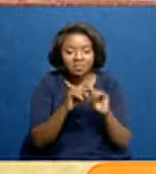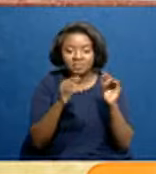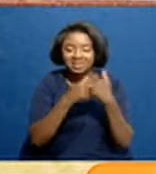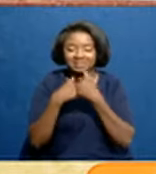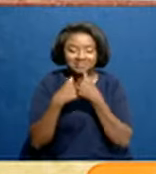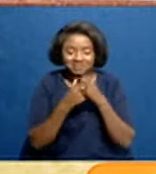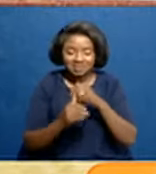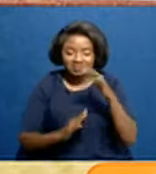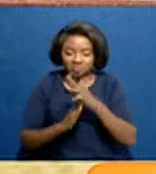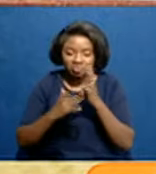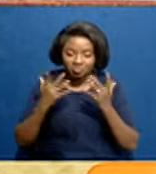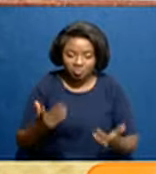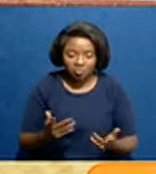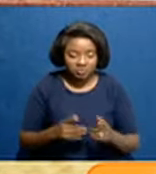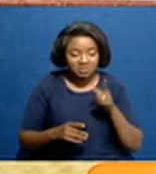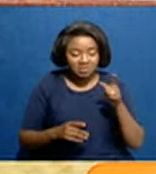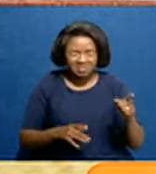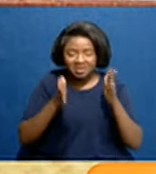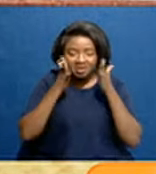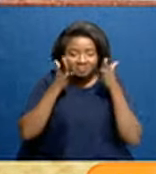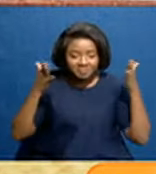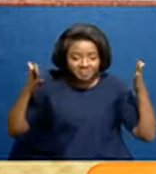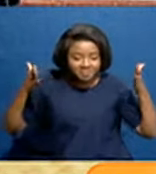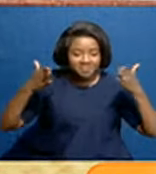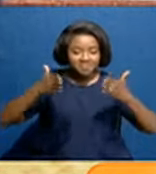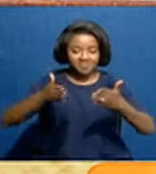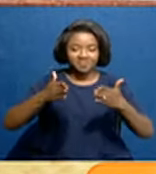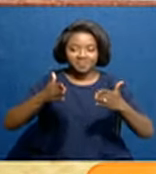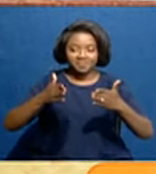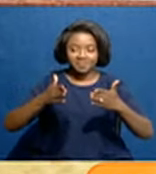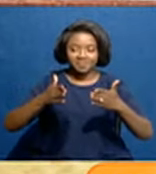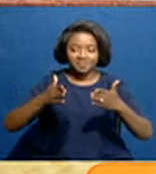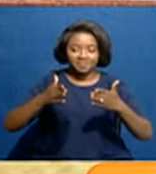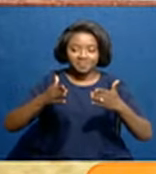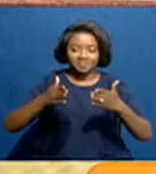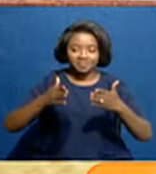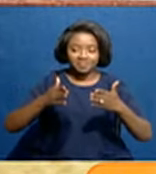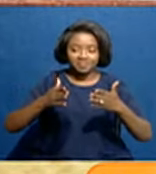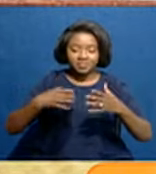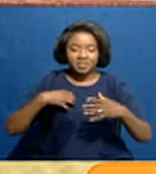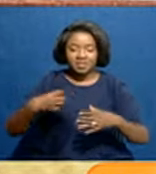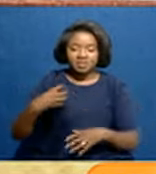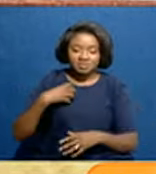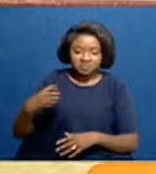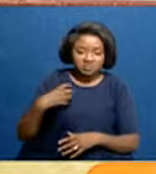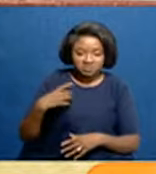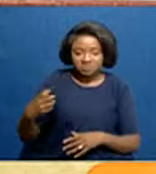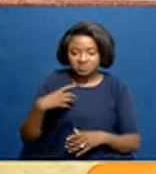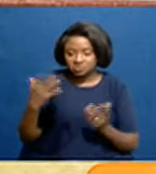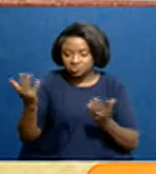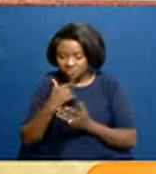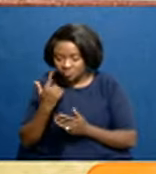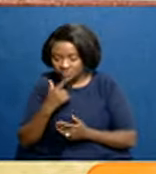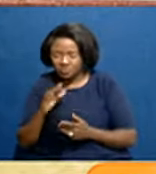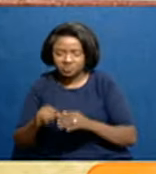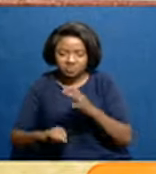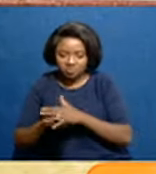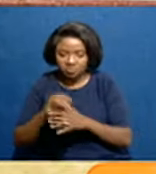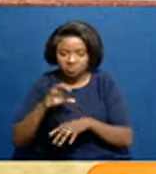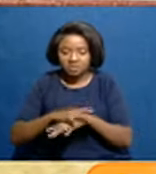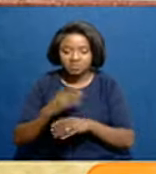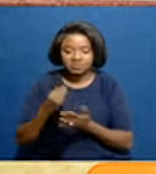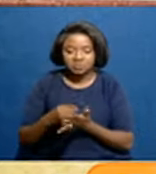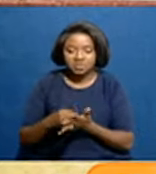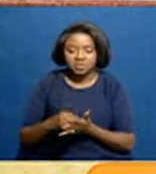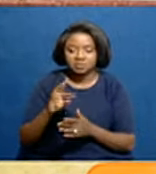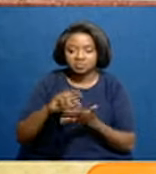private enterprise focused on those who can afford and where they can be able to make a better return. So they will